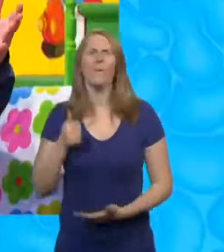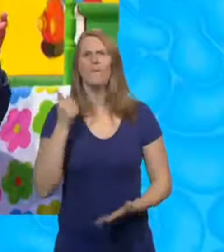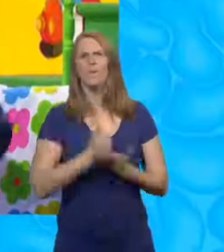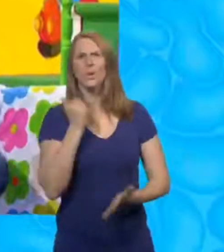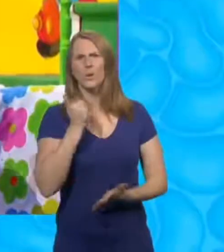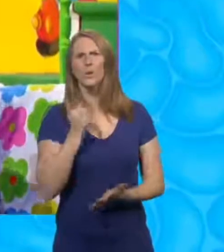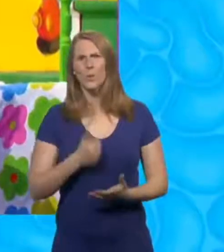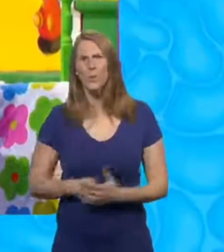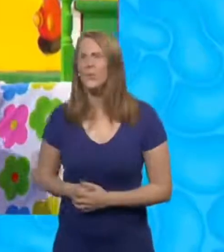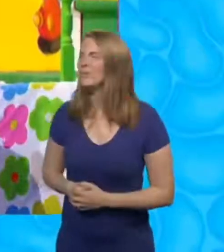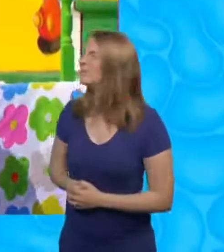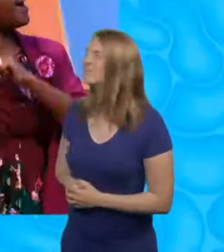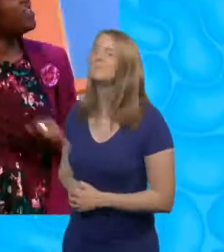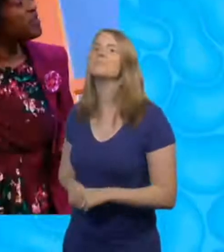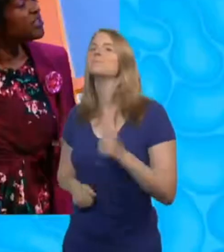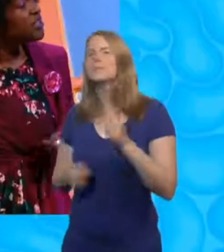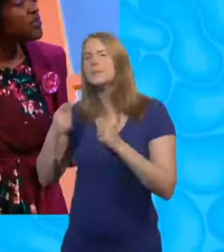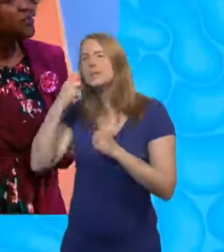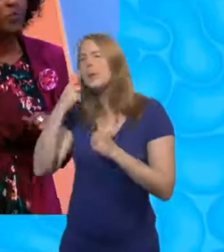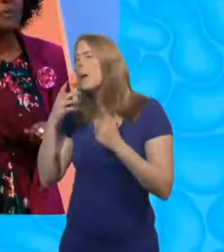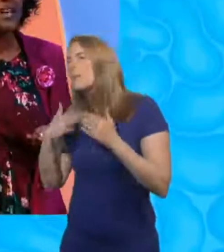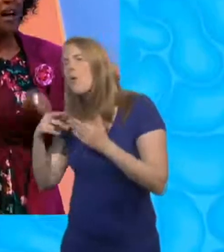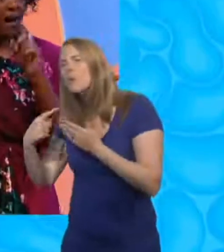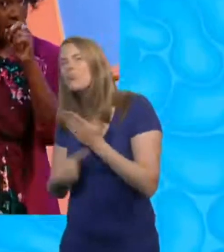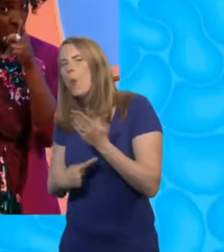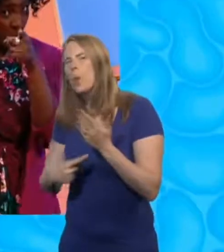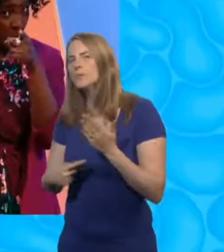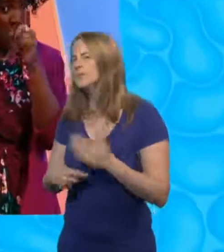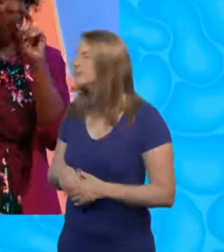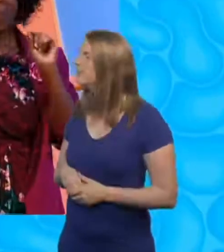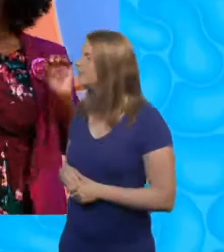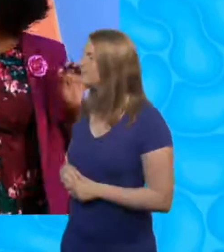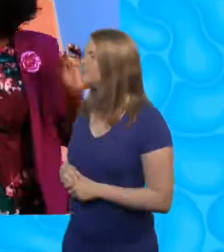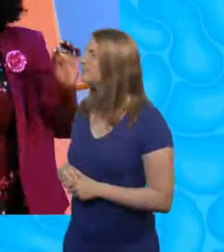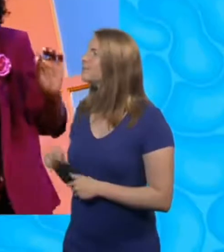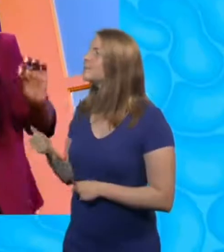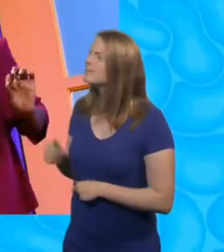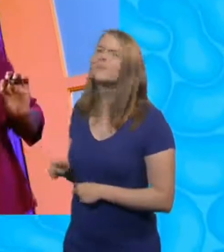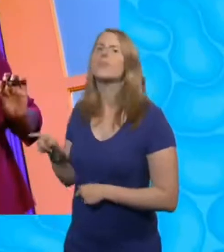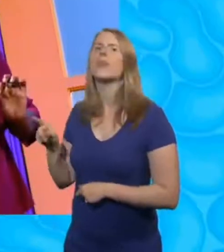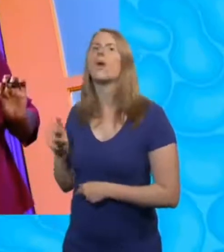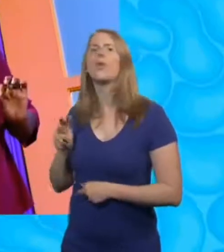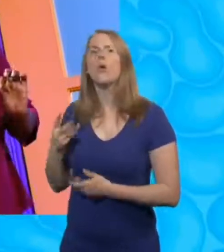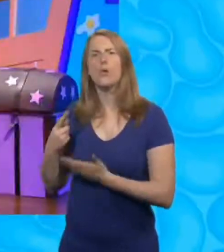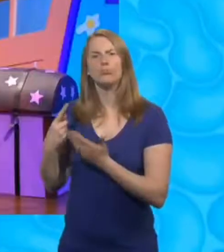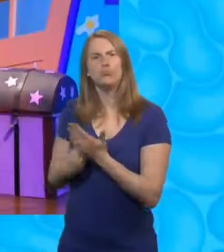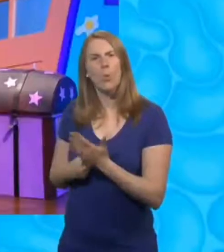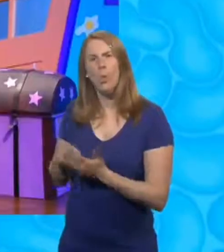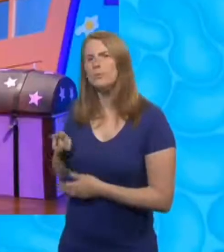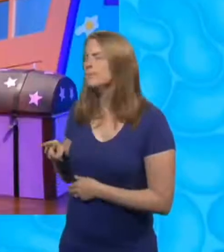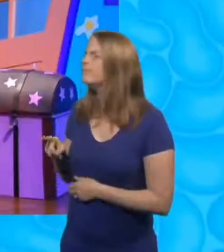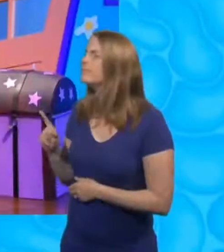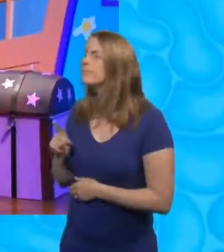Brilliant, Dakota! Let's see what my other instructions from Robert are. Oh, right. Number three